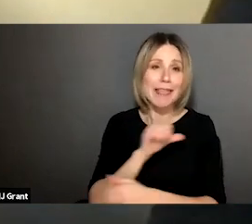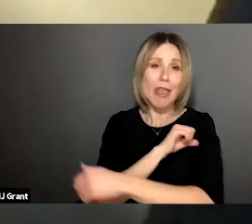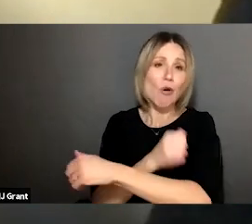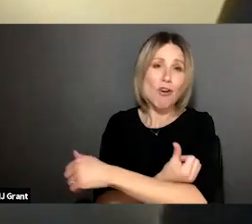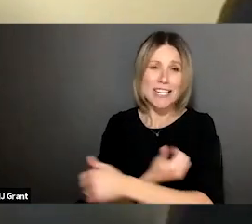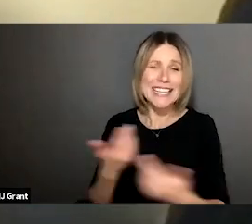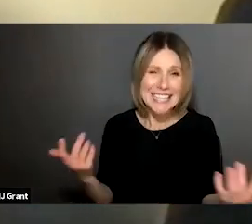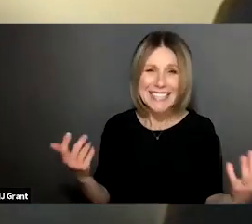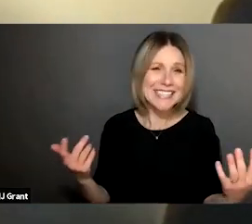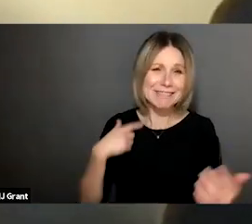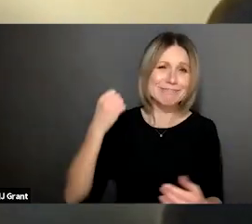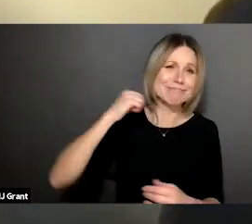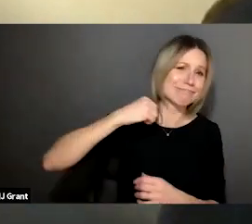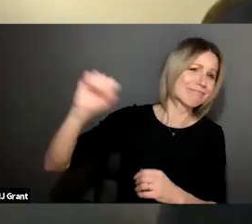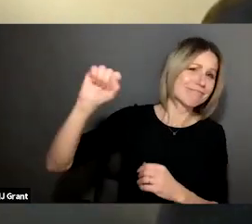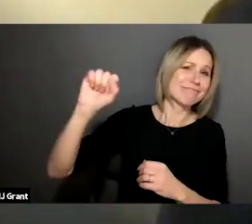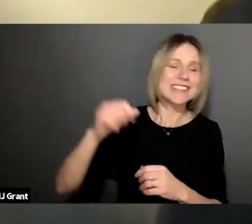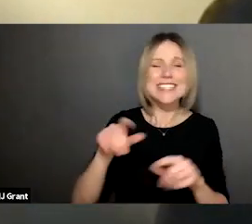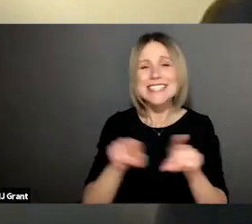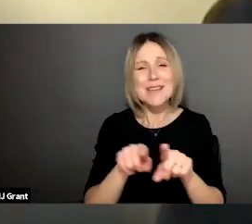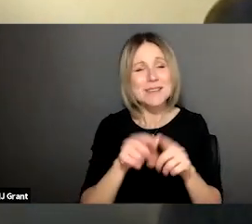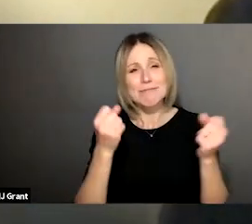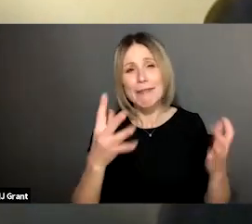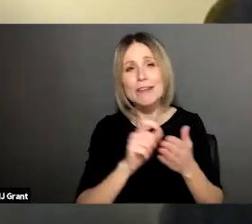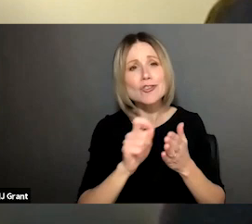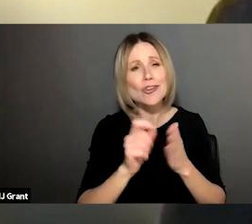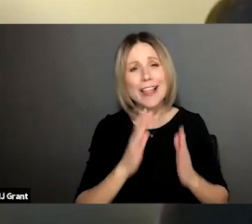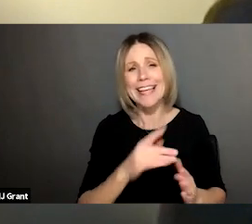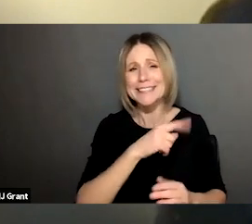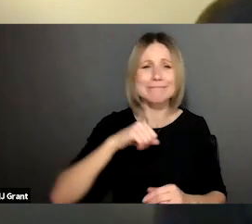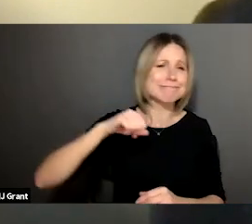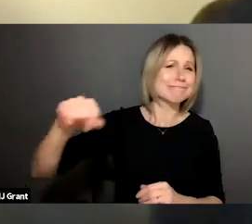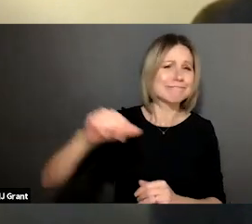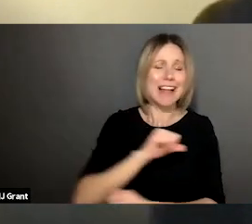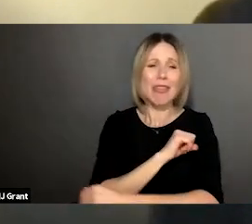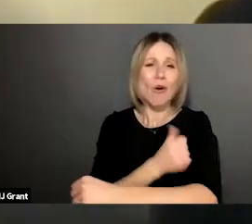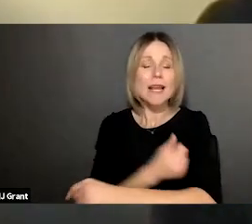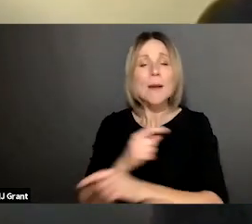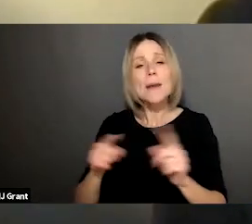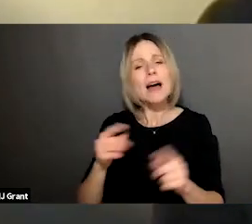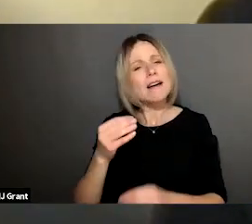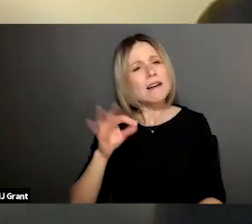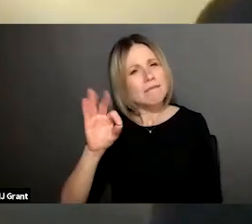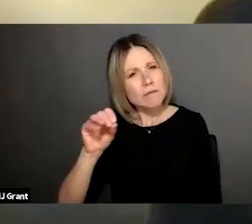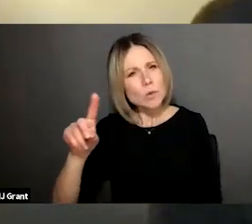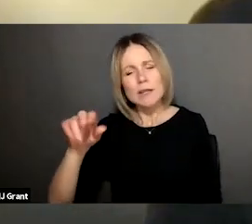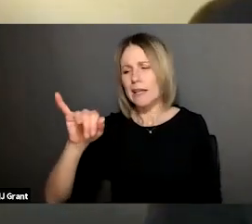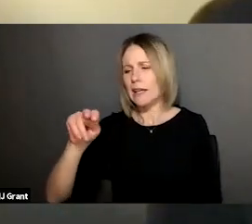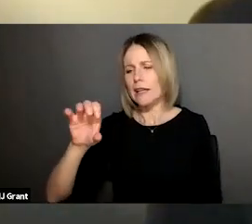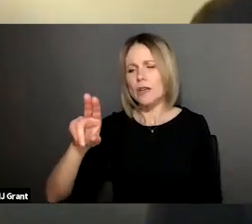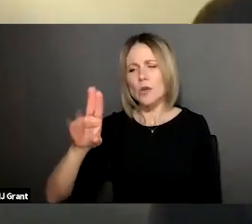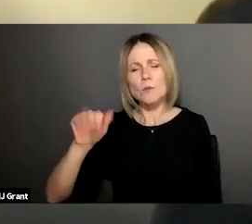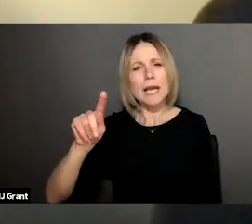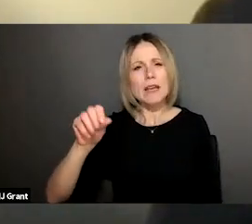journalists. But I think that said, food incubators have done a lot of good to bring some